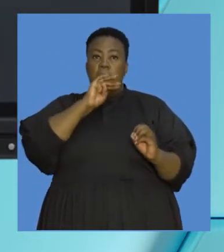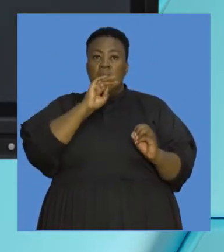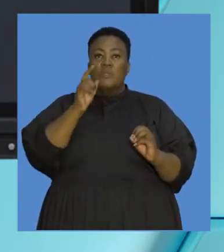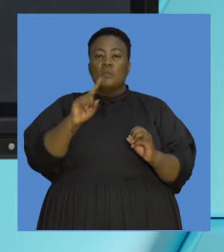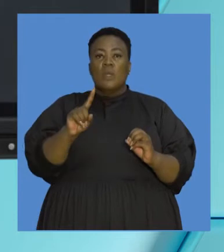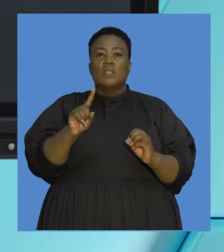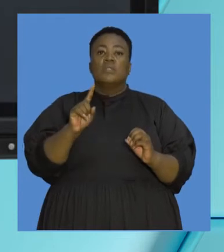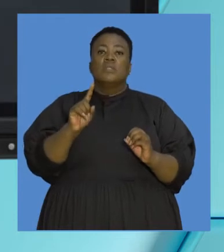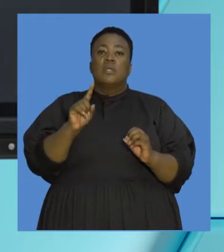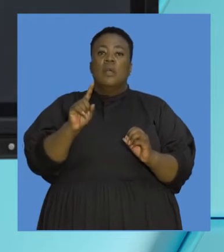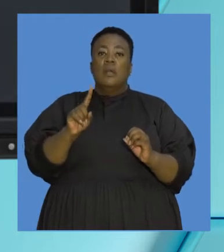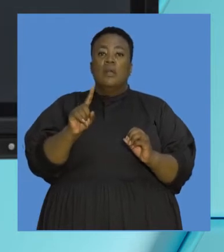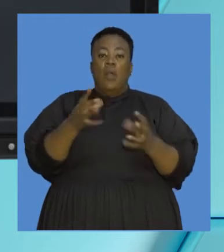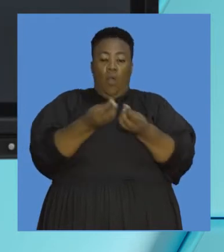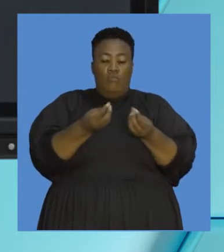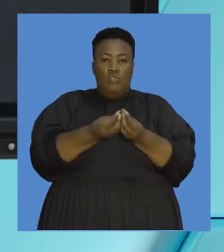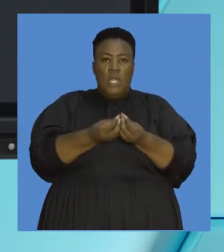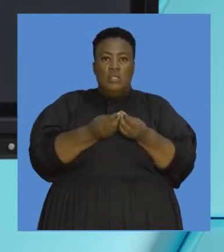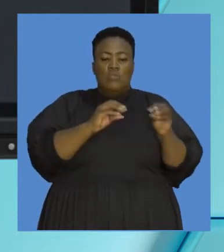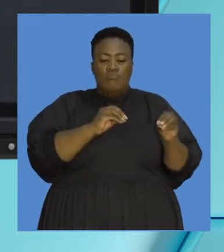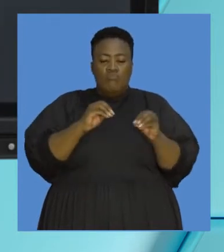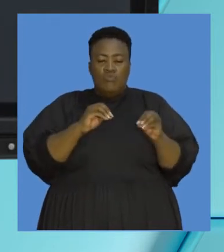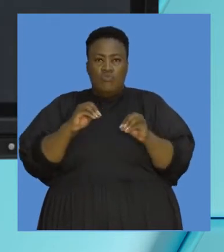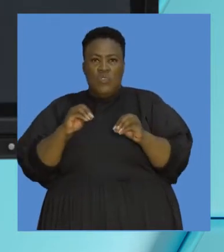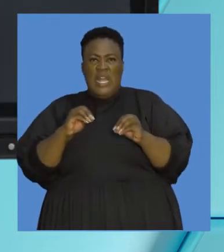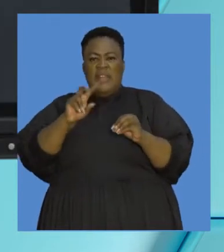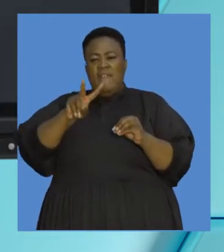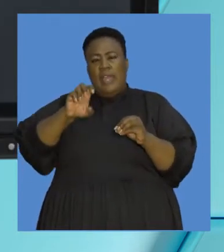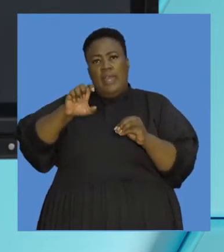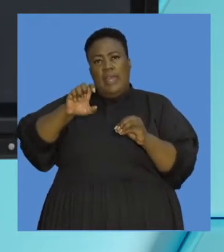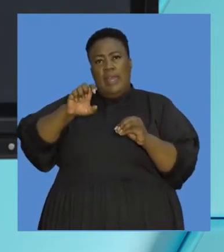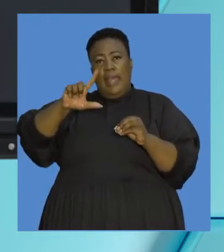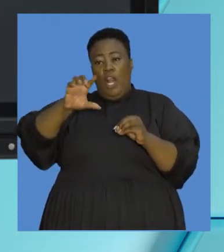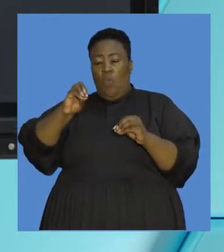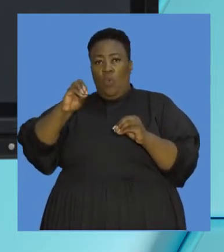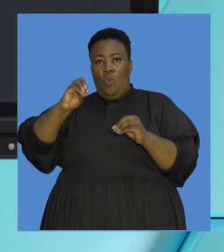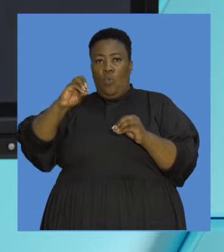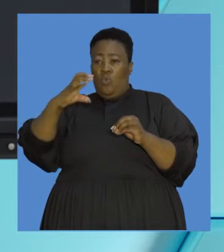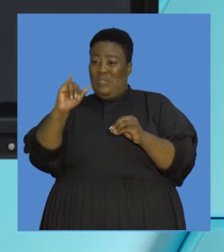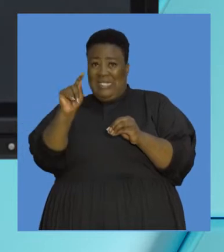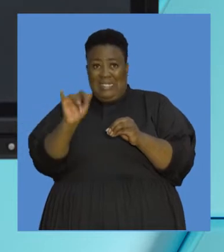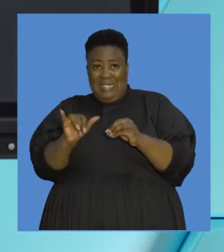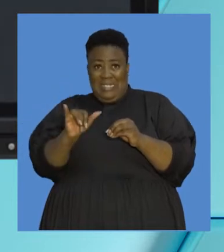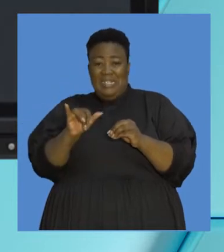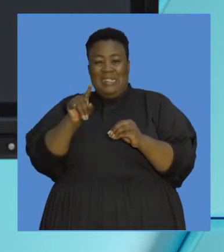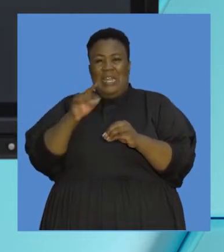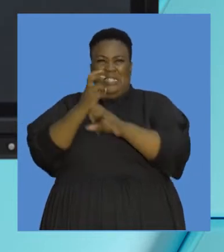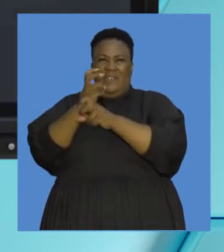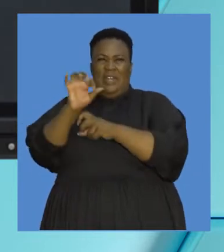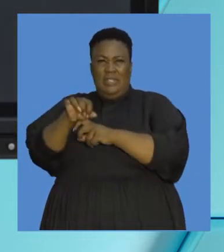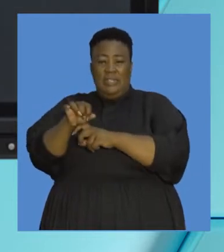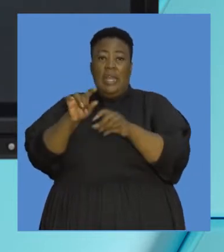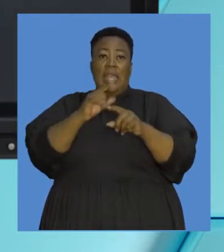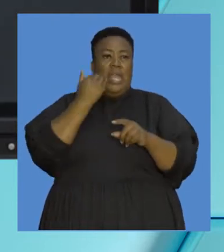at constant velocity, and it's the constant velocity part that's a little hard sometimes, because we go, well, if the net force